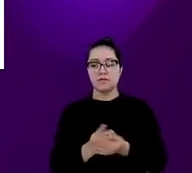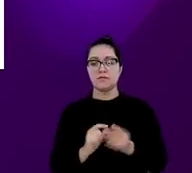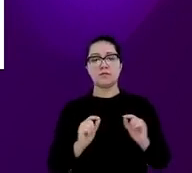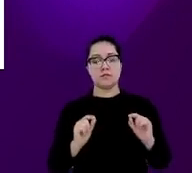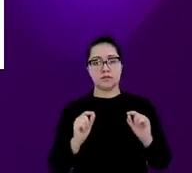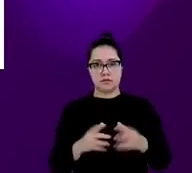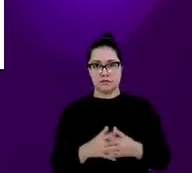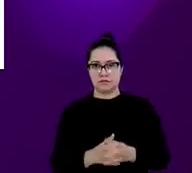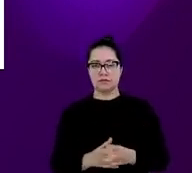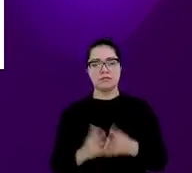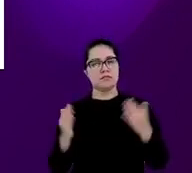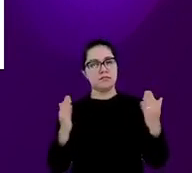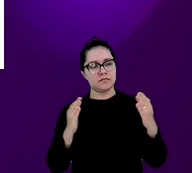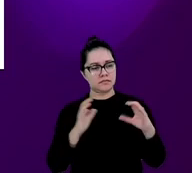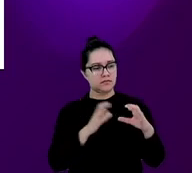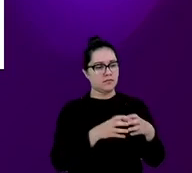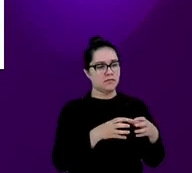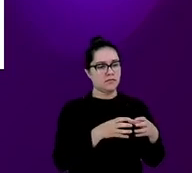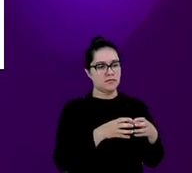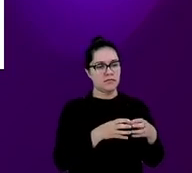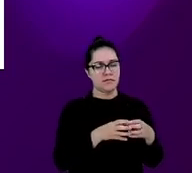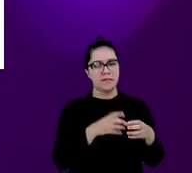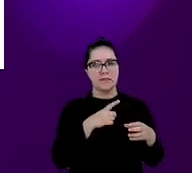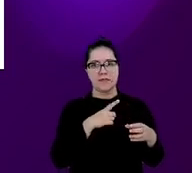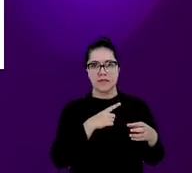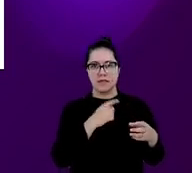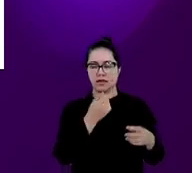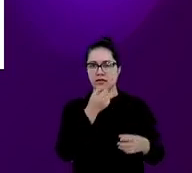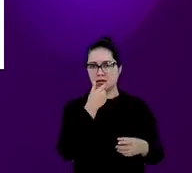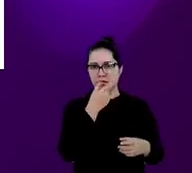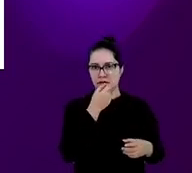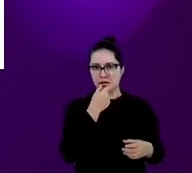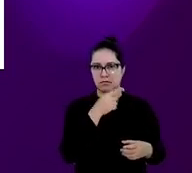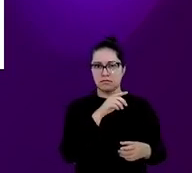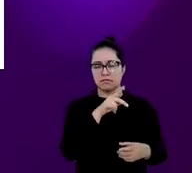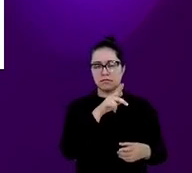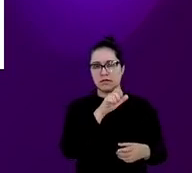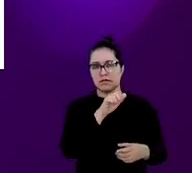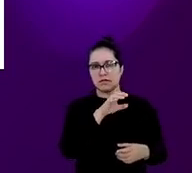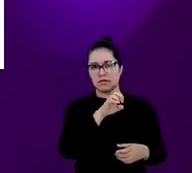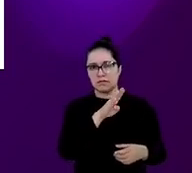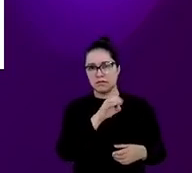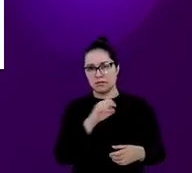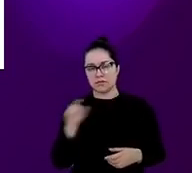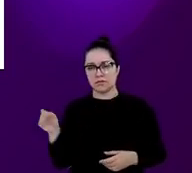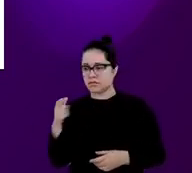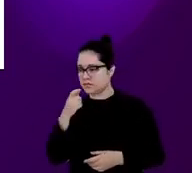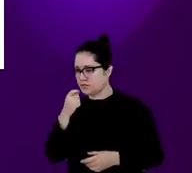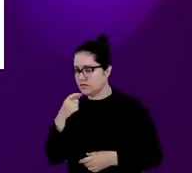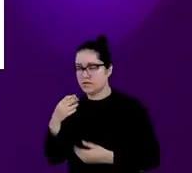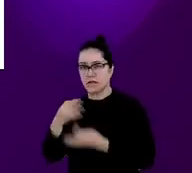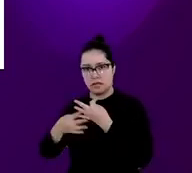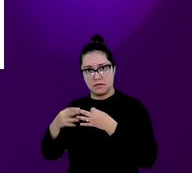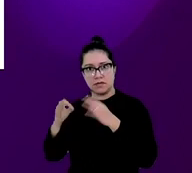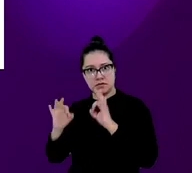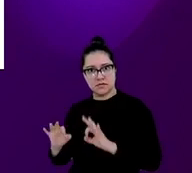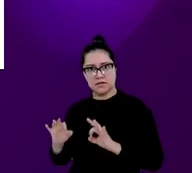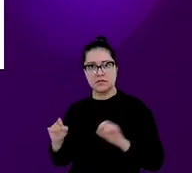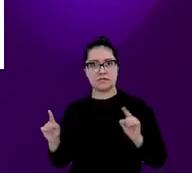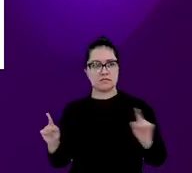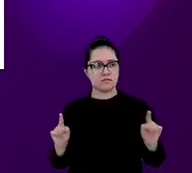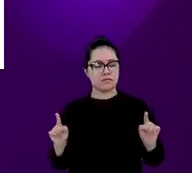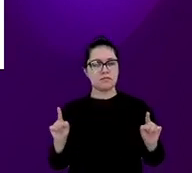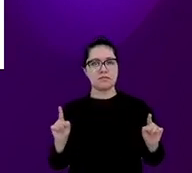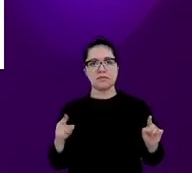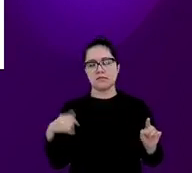the treatment group, we saw people that had 20 years of pain in the